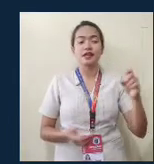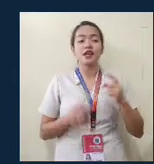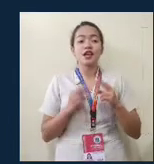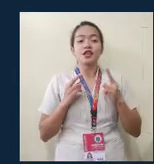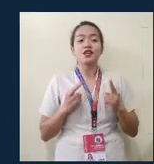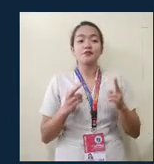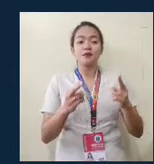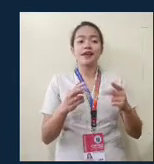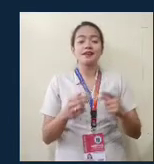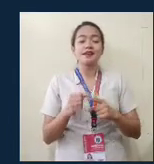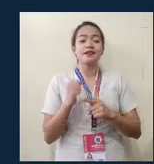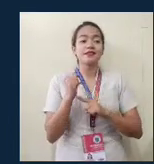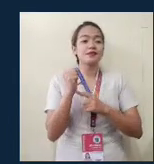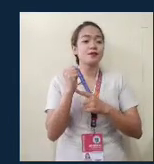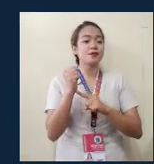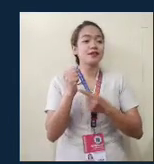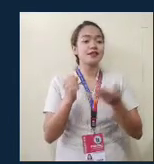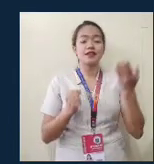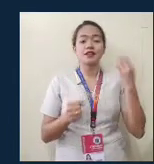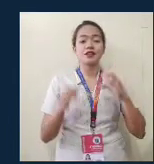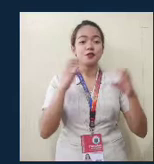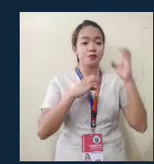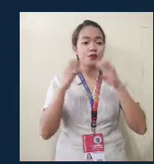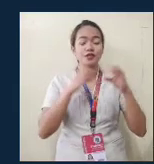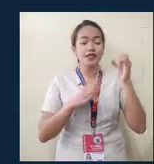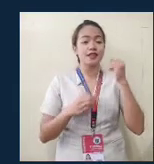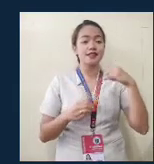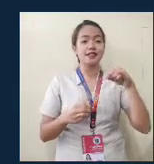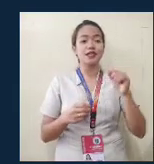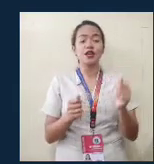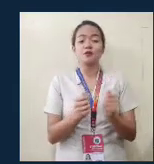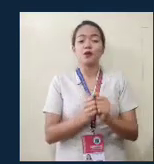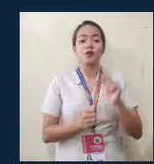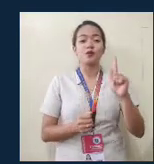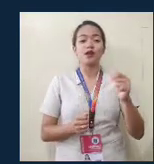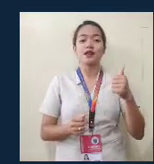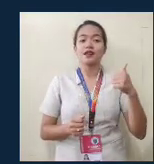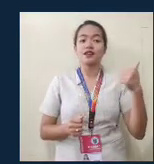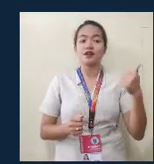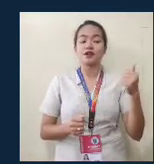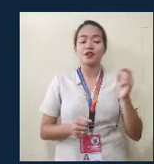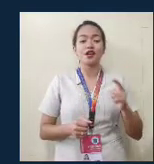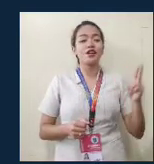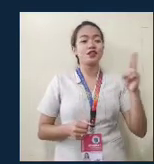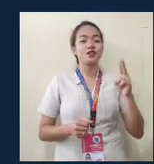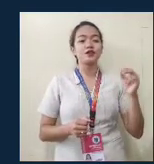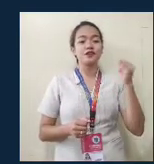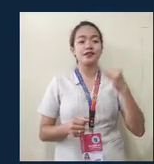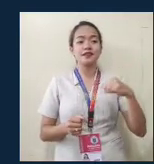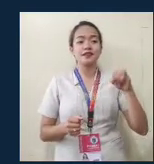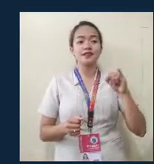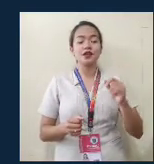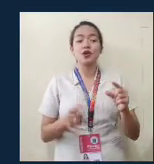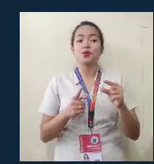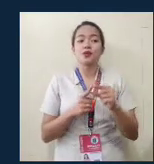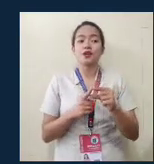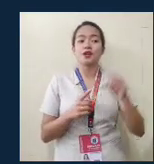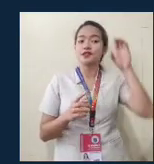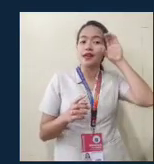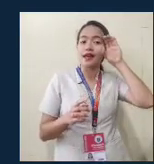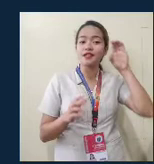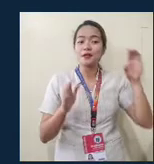1450 CE. Humans started communicating with one another using words